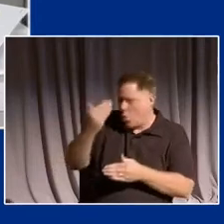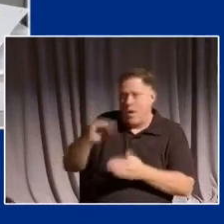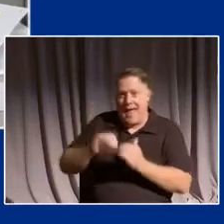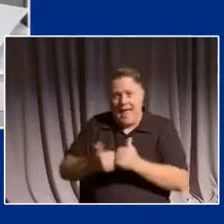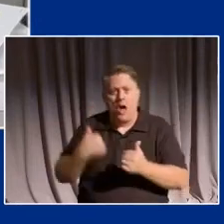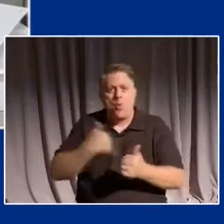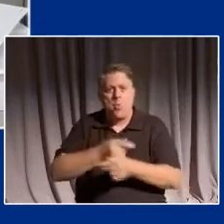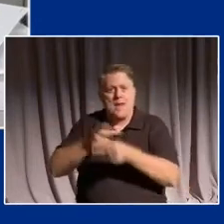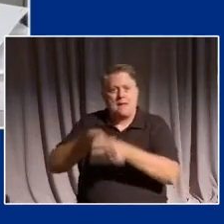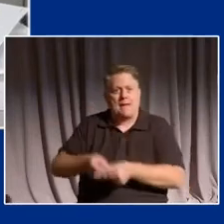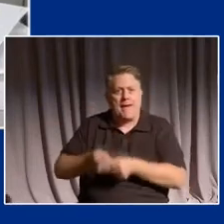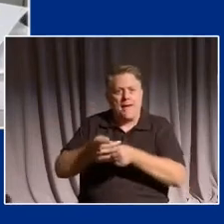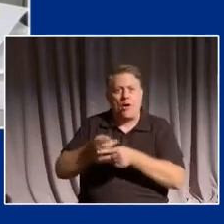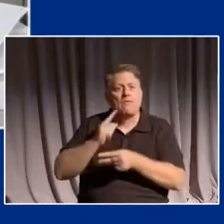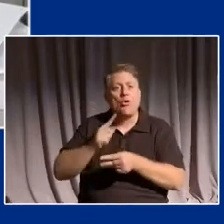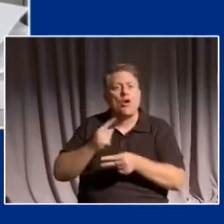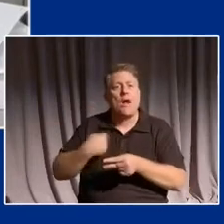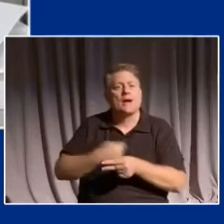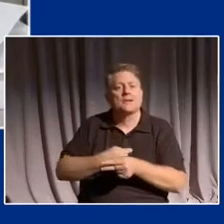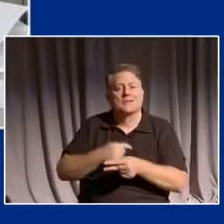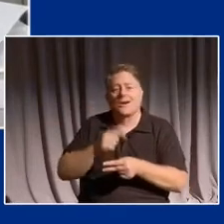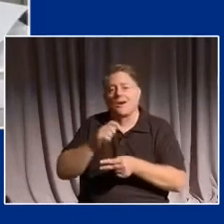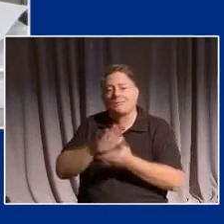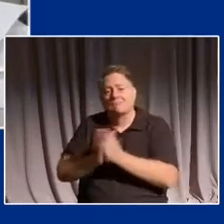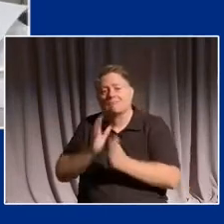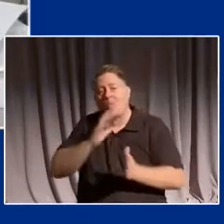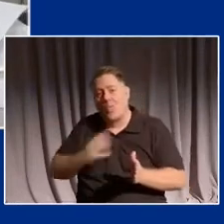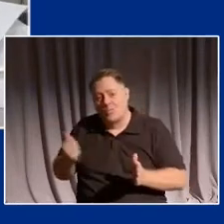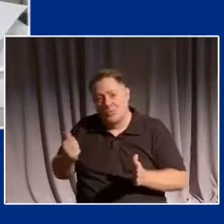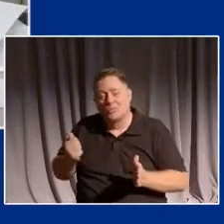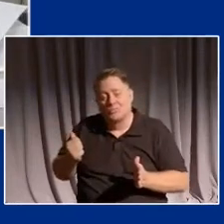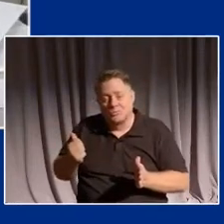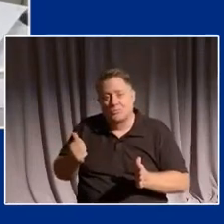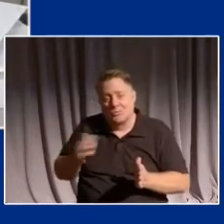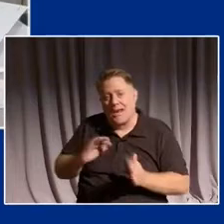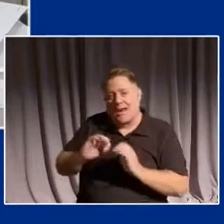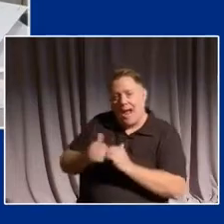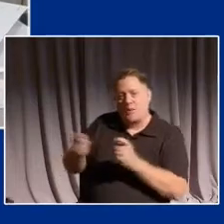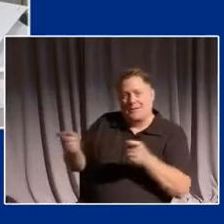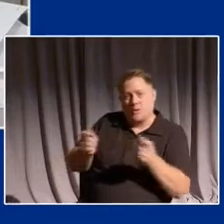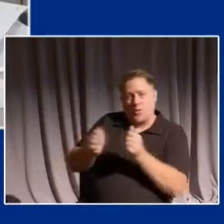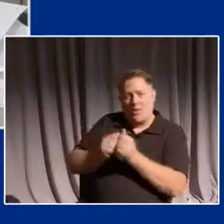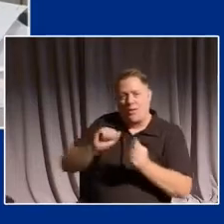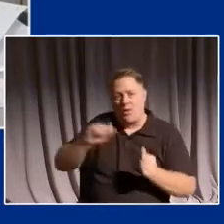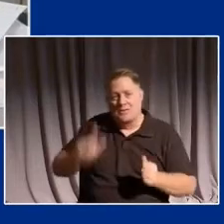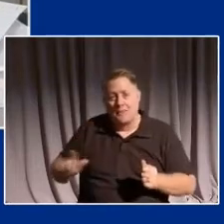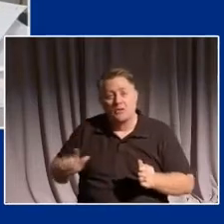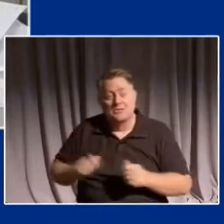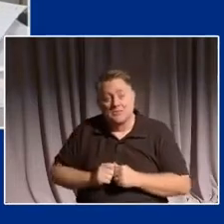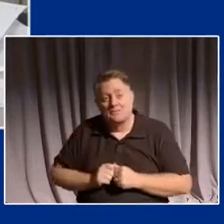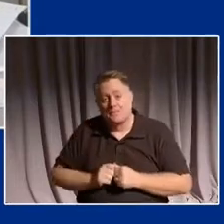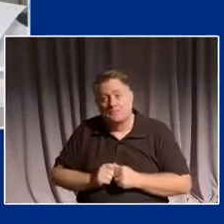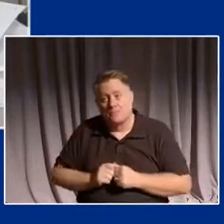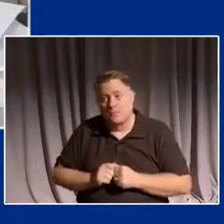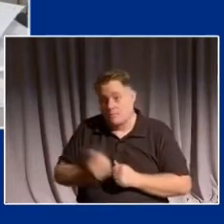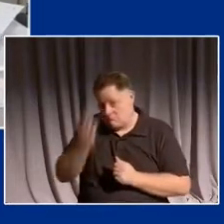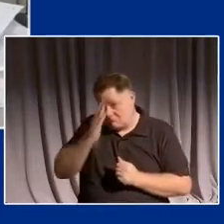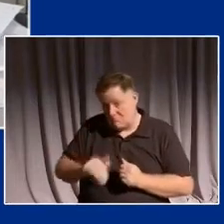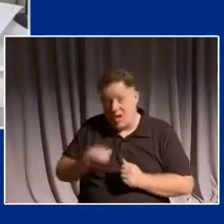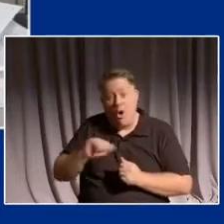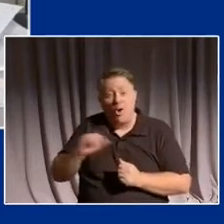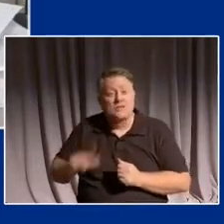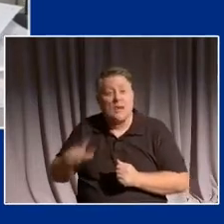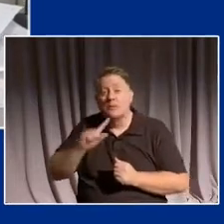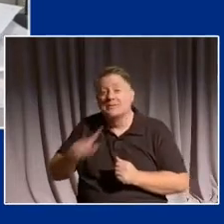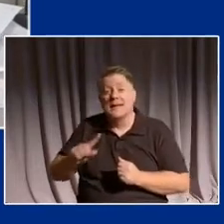we care for those of us who are aging and how we deal with Alzheimer's. As you all know,